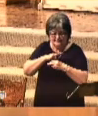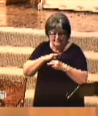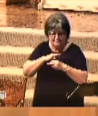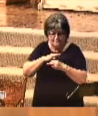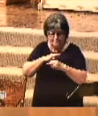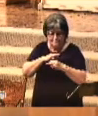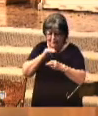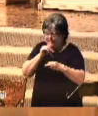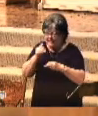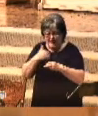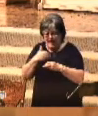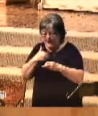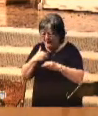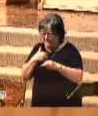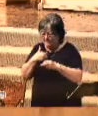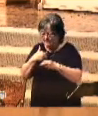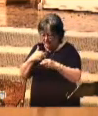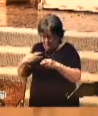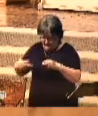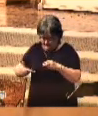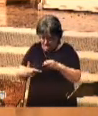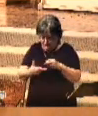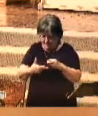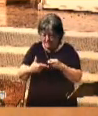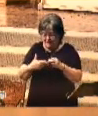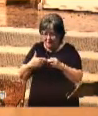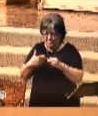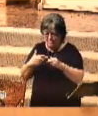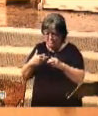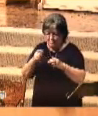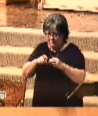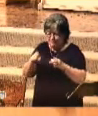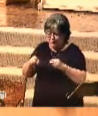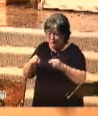They didn't have their good foot cut off like Sharon Crawford did.